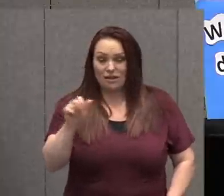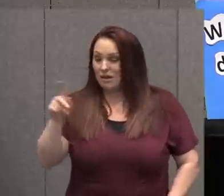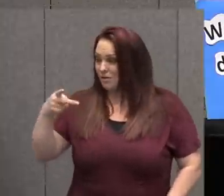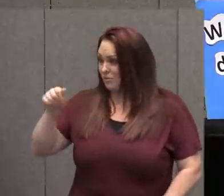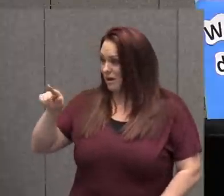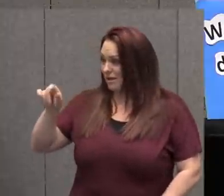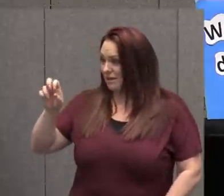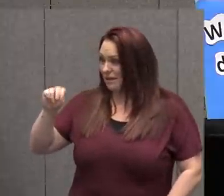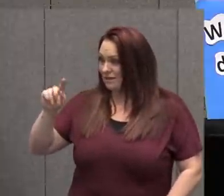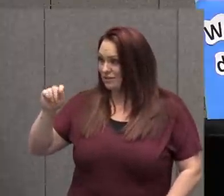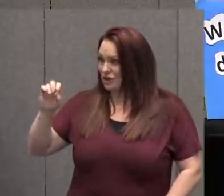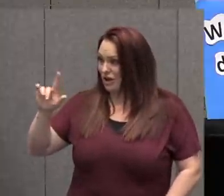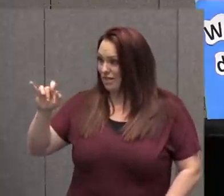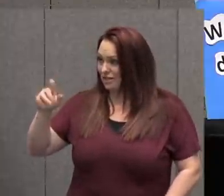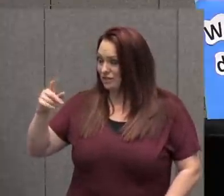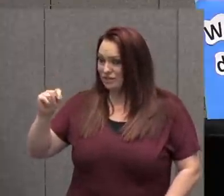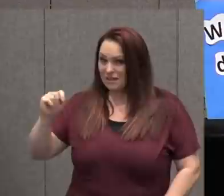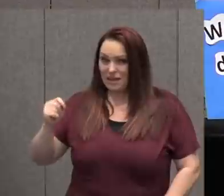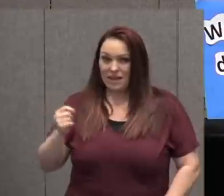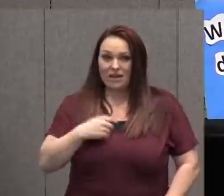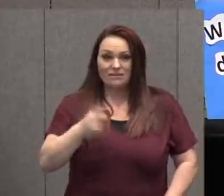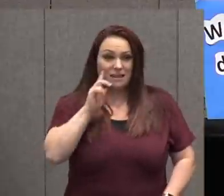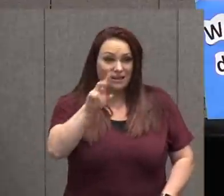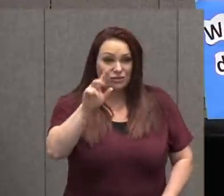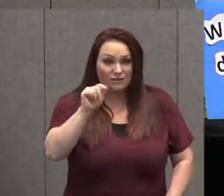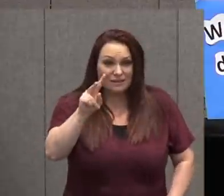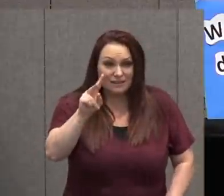wall. Paleontologist. Say it to your TV.